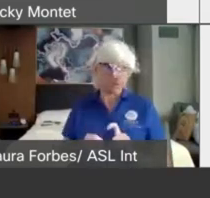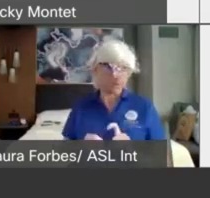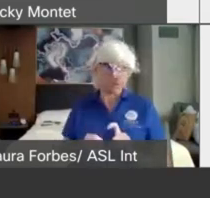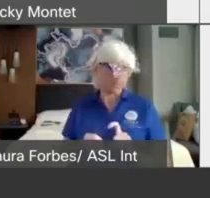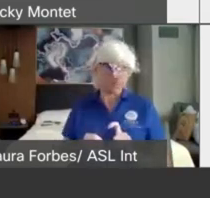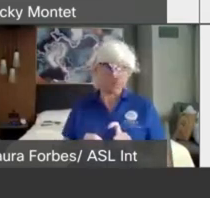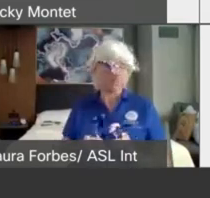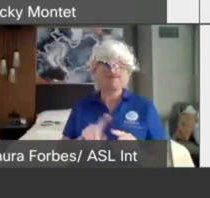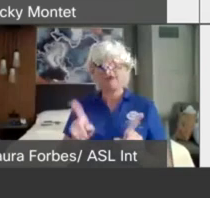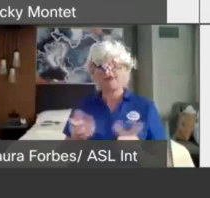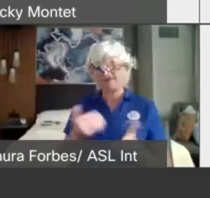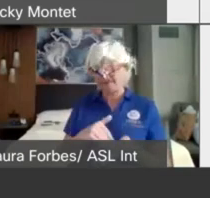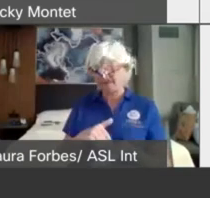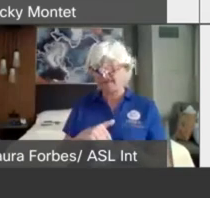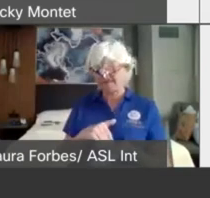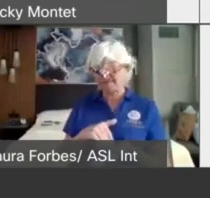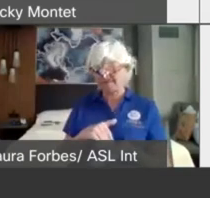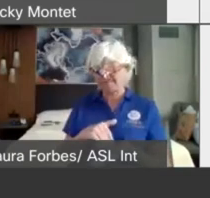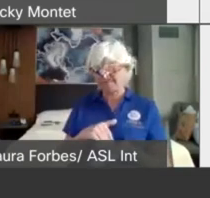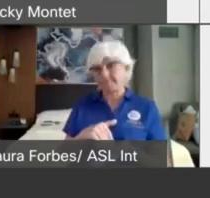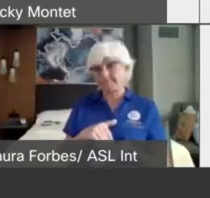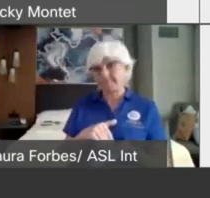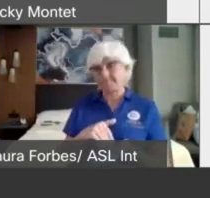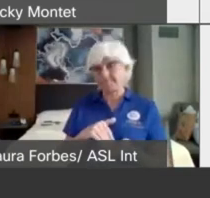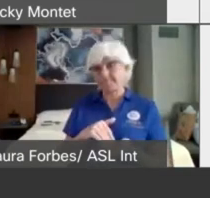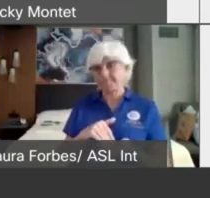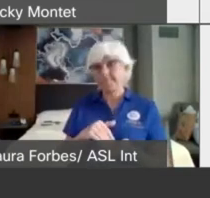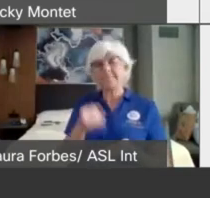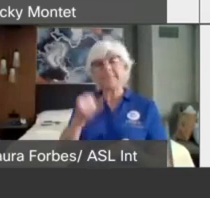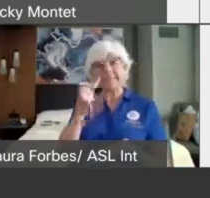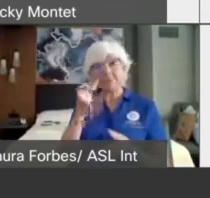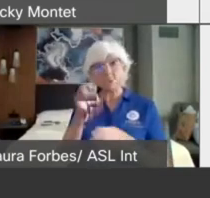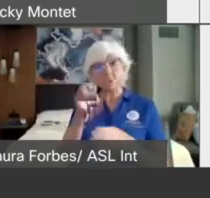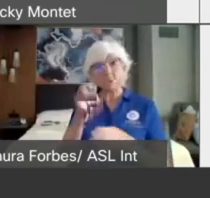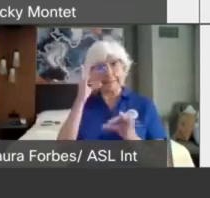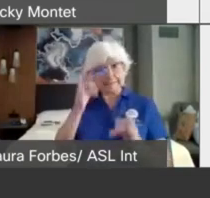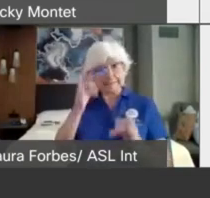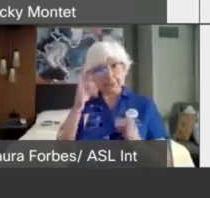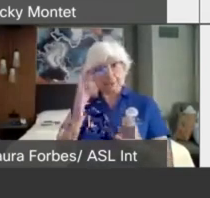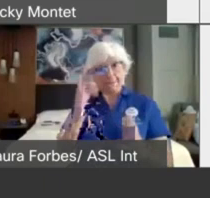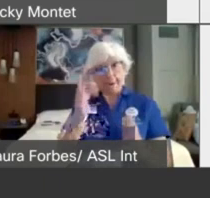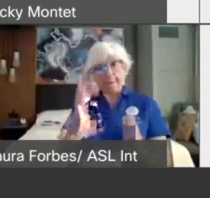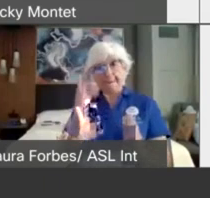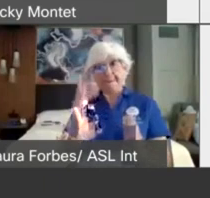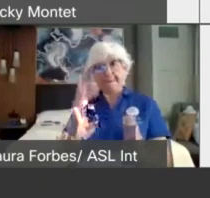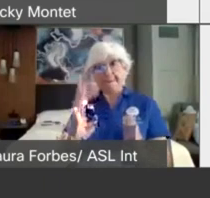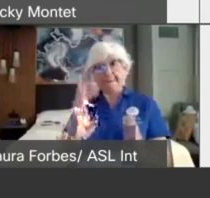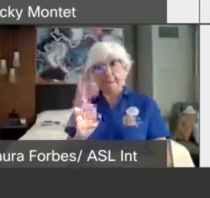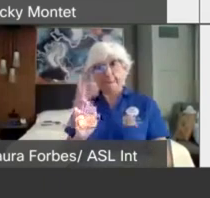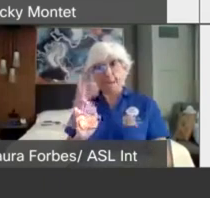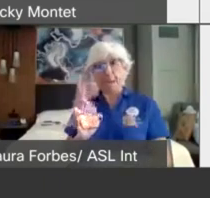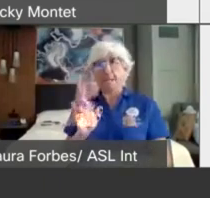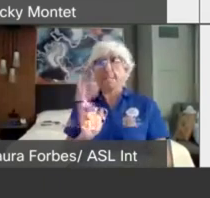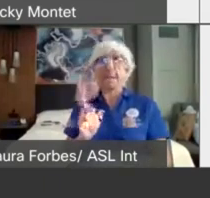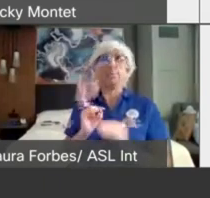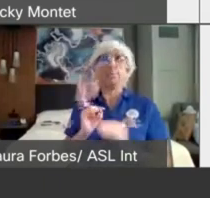however, again, let me just end where I started. If you get a decision from FEMA, like repair assistance is